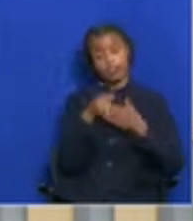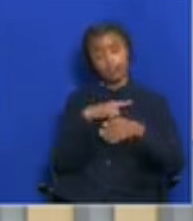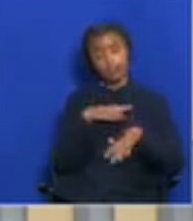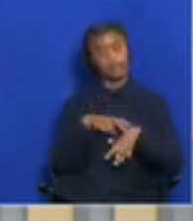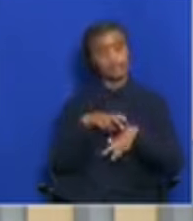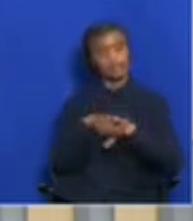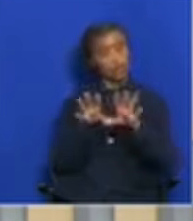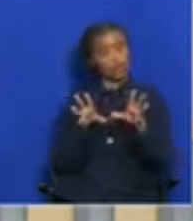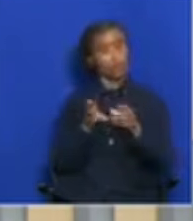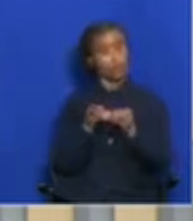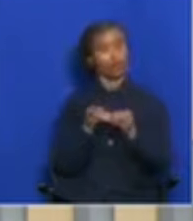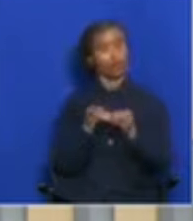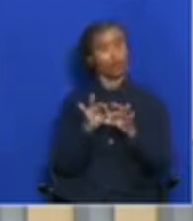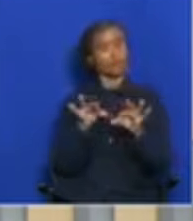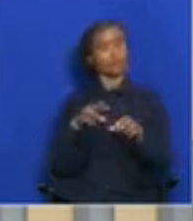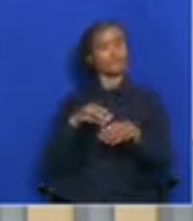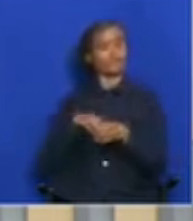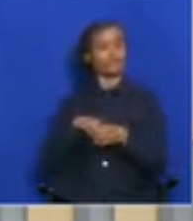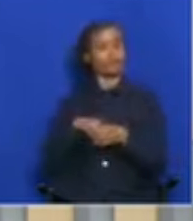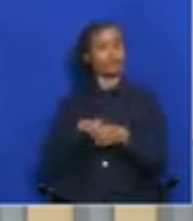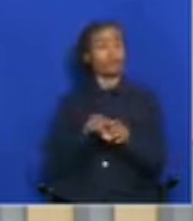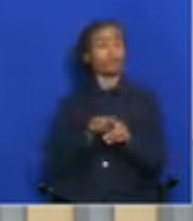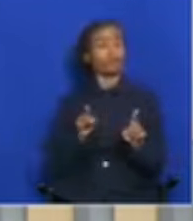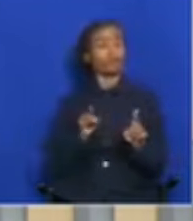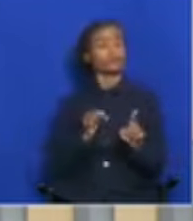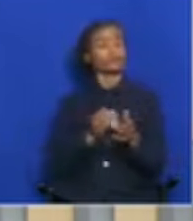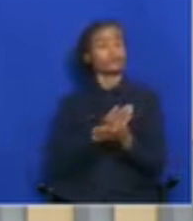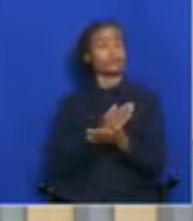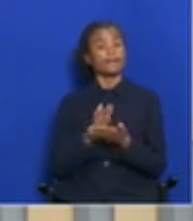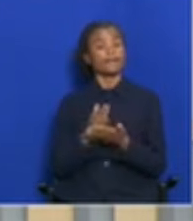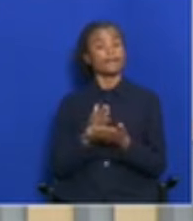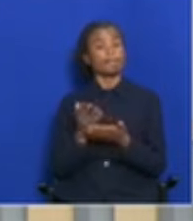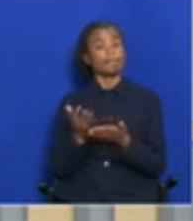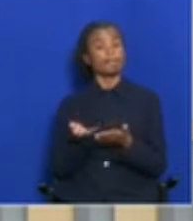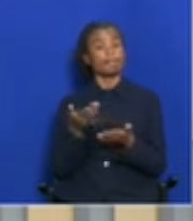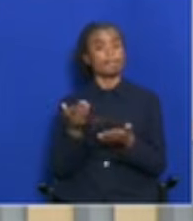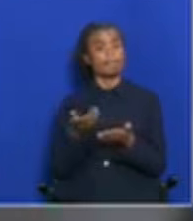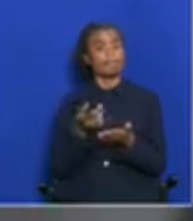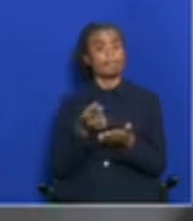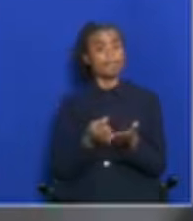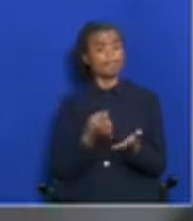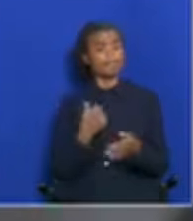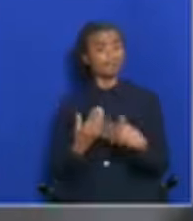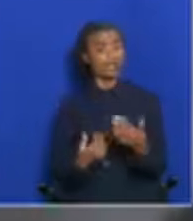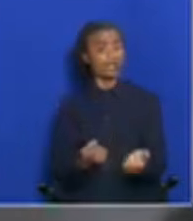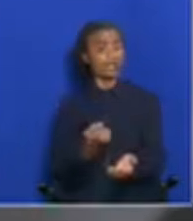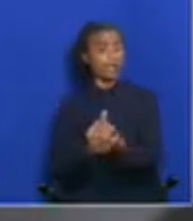But there are messages with regards to how that transpired. Yes, we'll get to those messages. I think